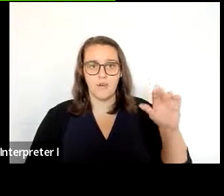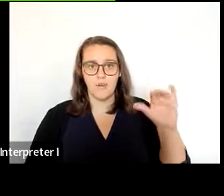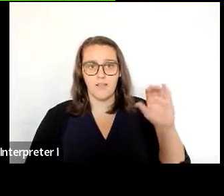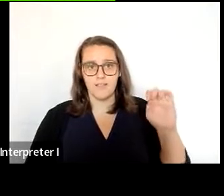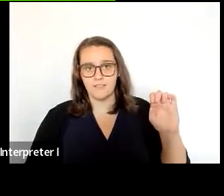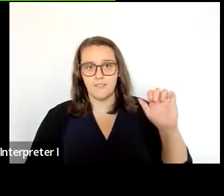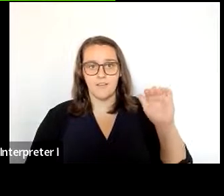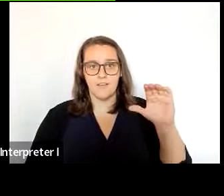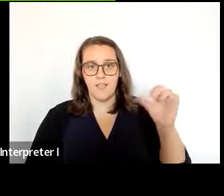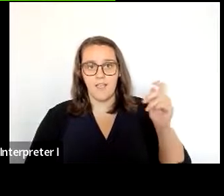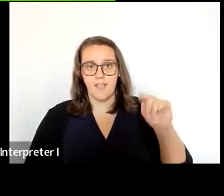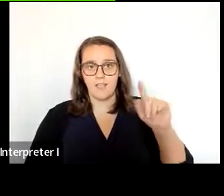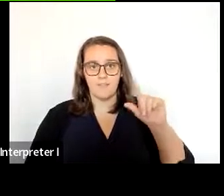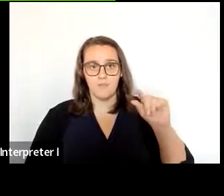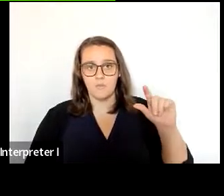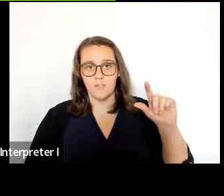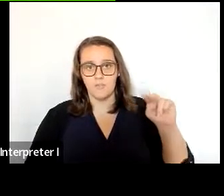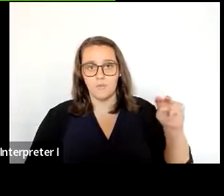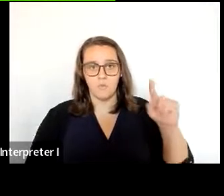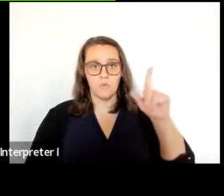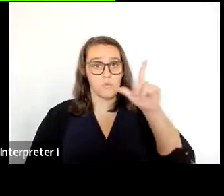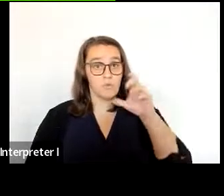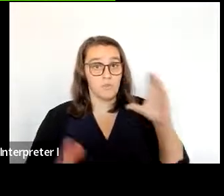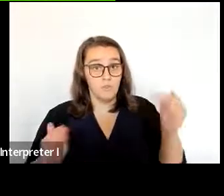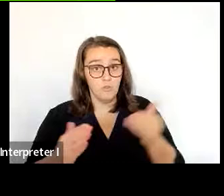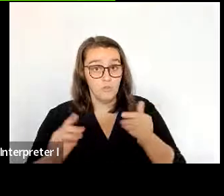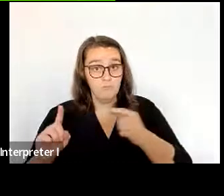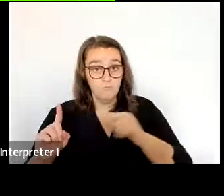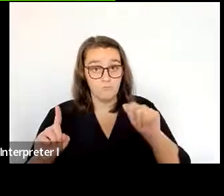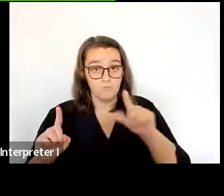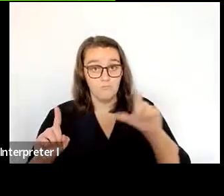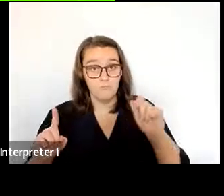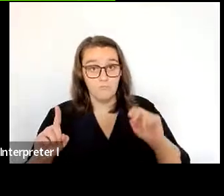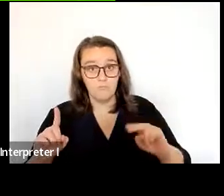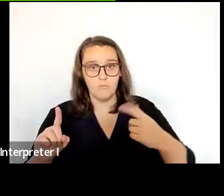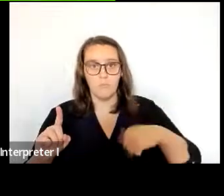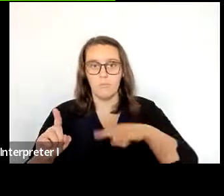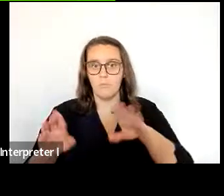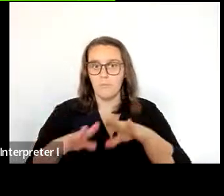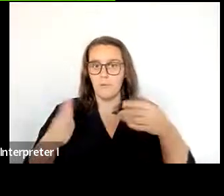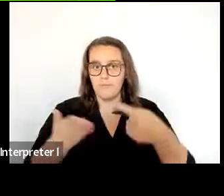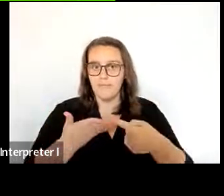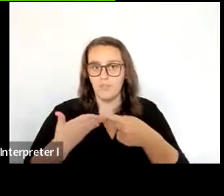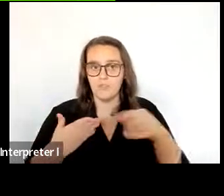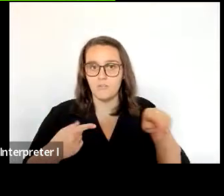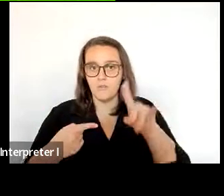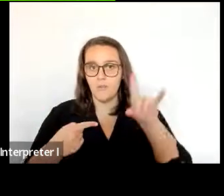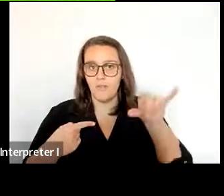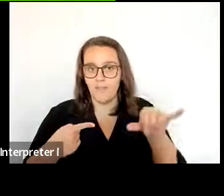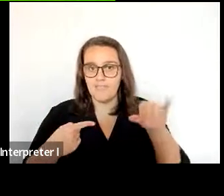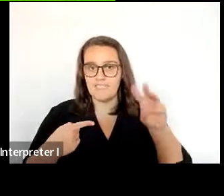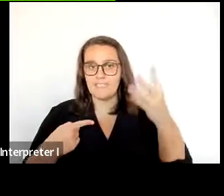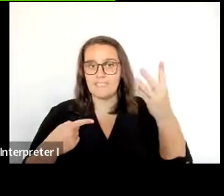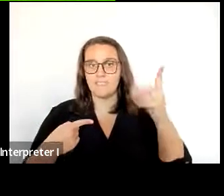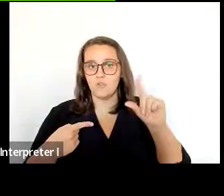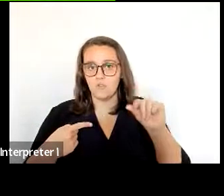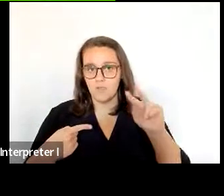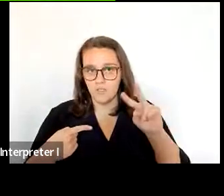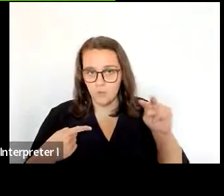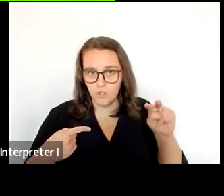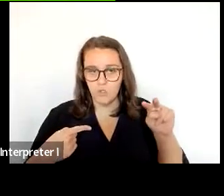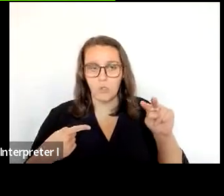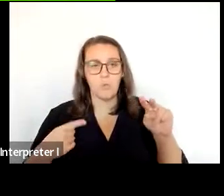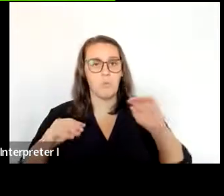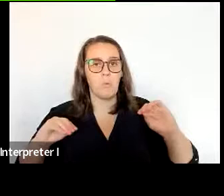Allen on March 21st, 2022. The Committee of the Whole held a public hearing on July 6, 2022. Committees received no testimony